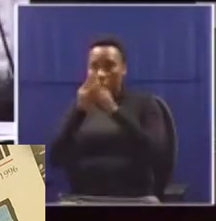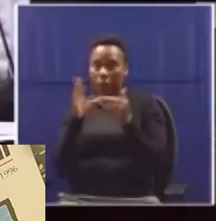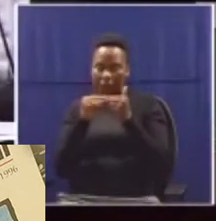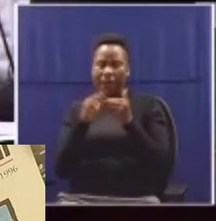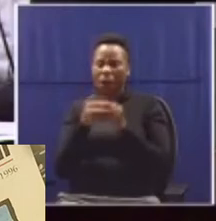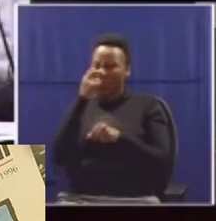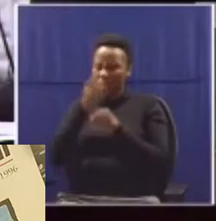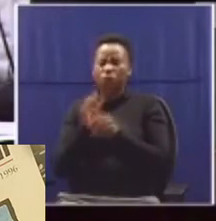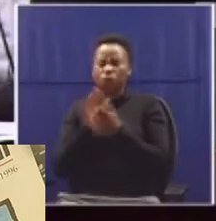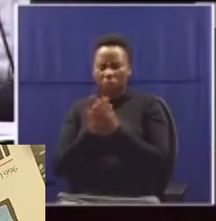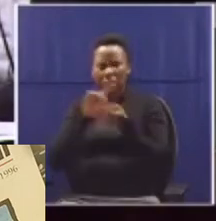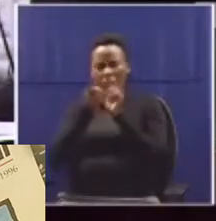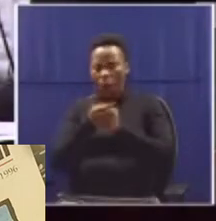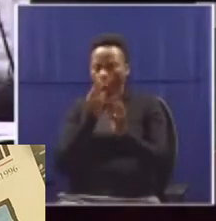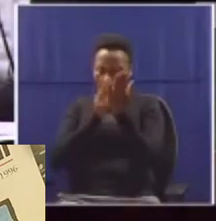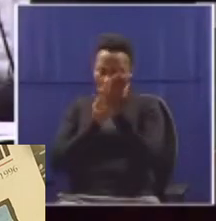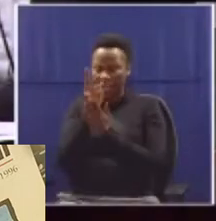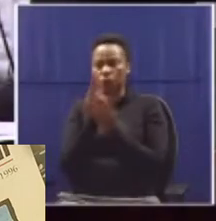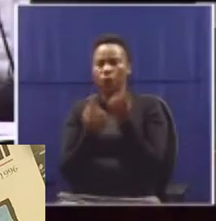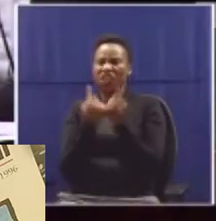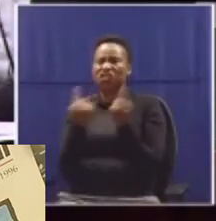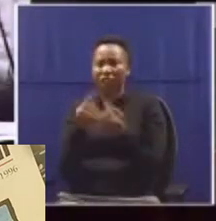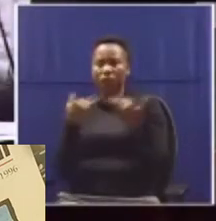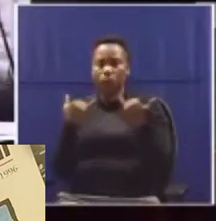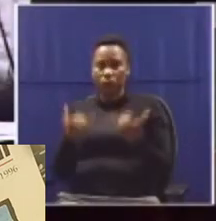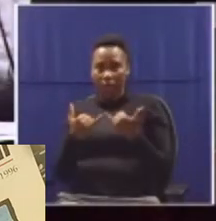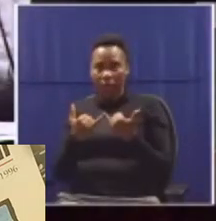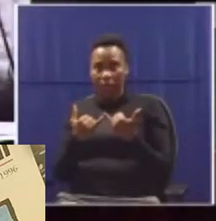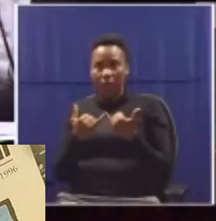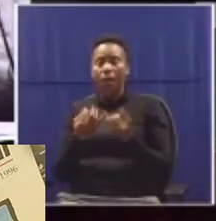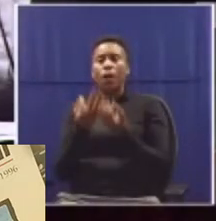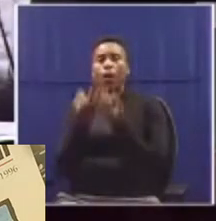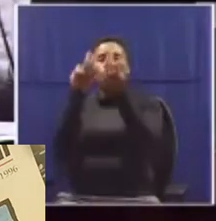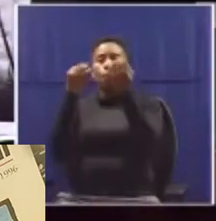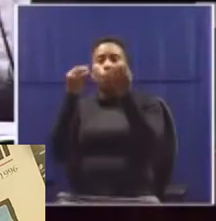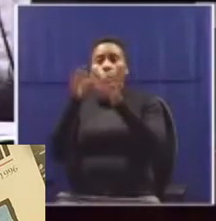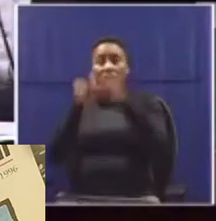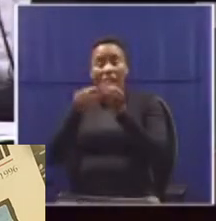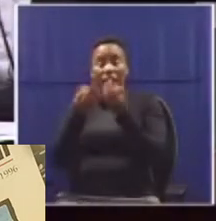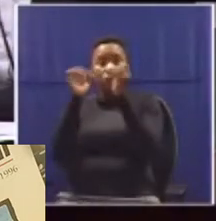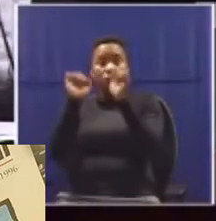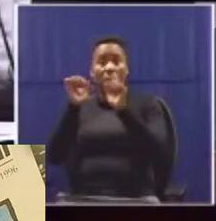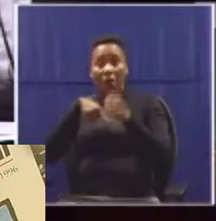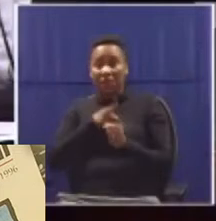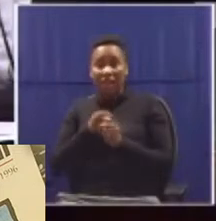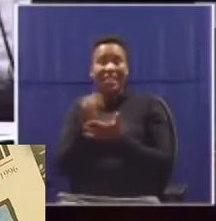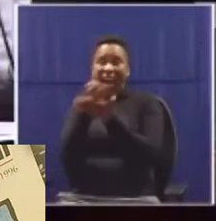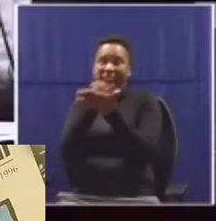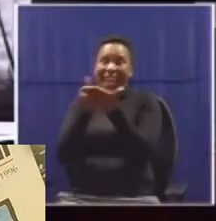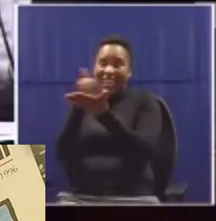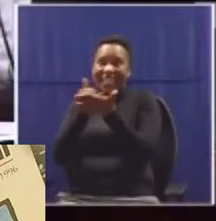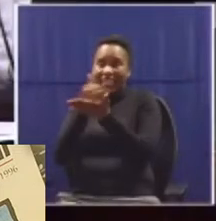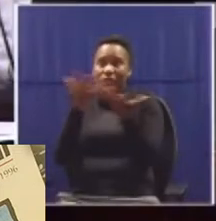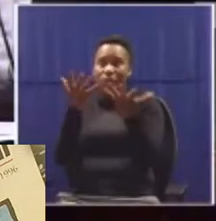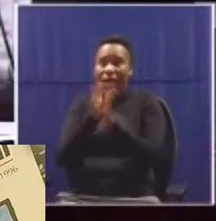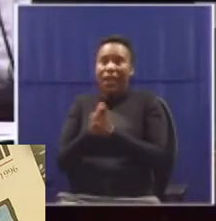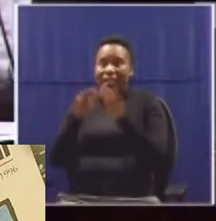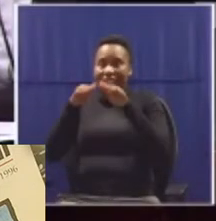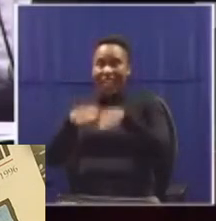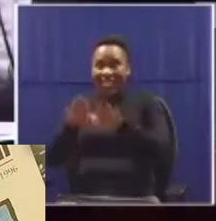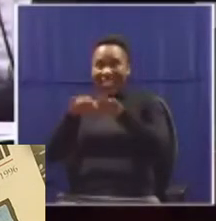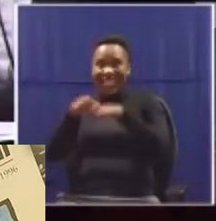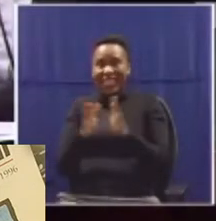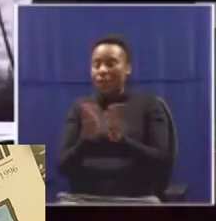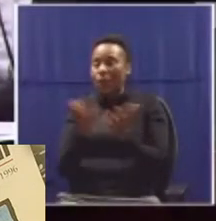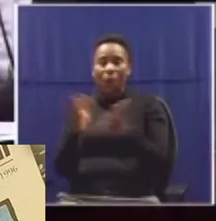honest with each other today our political freedom is an island in the sea of social economic Injustice where